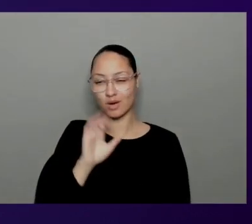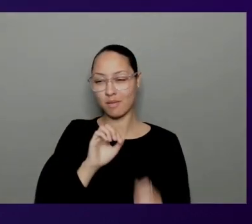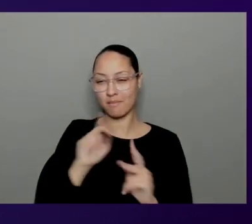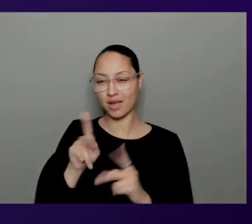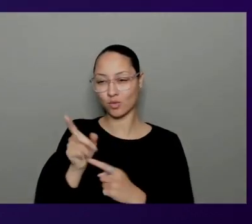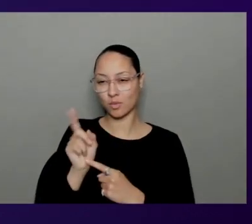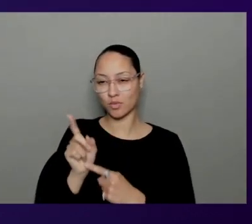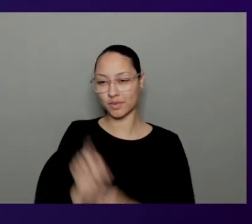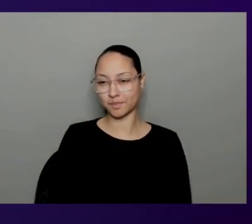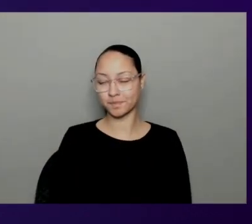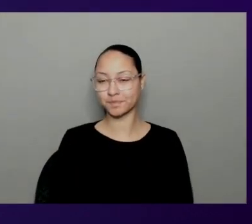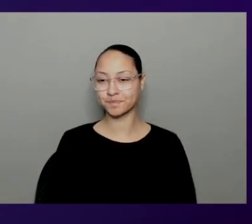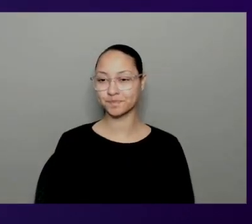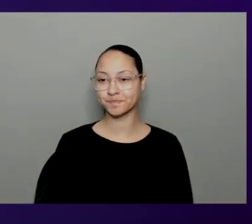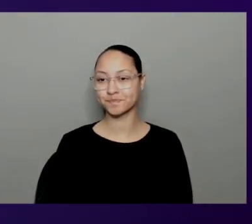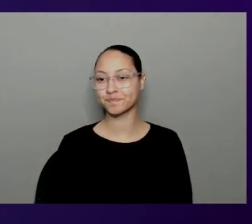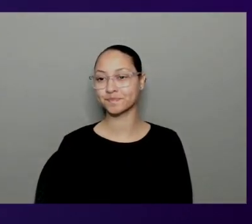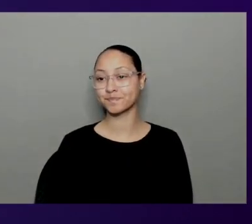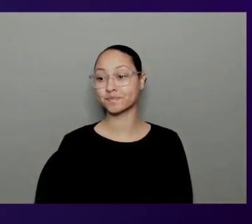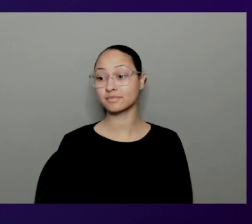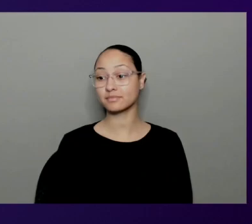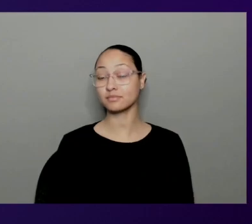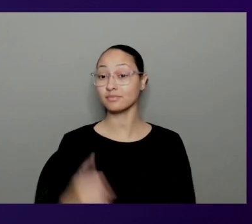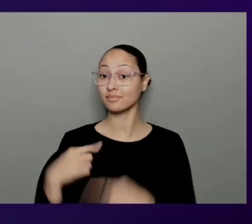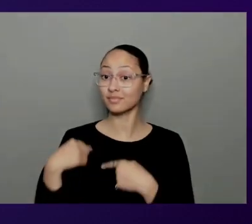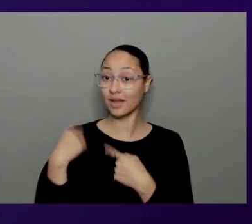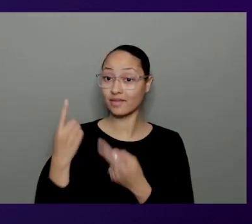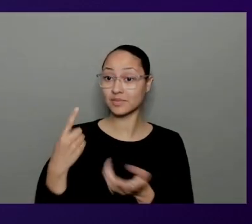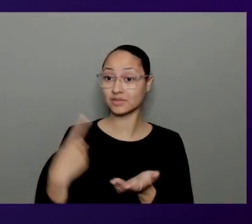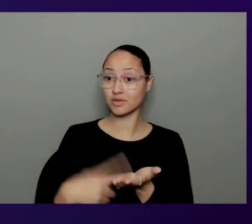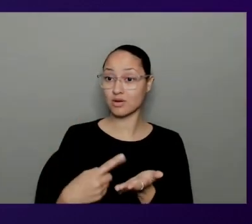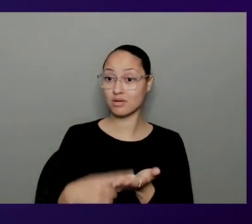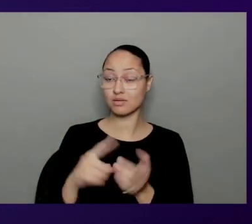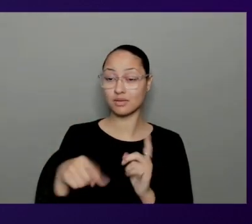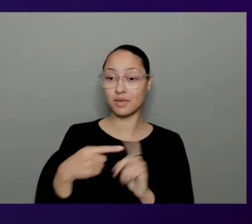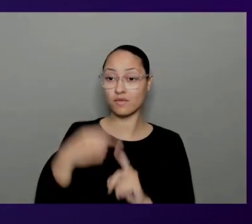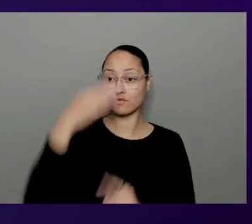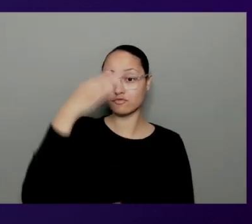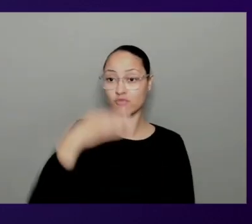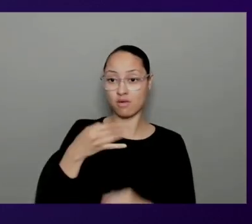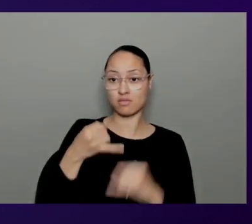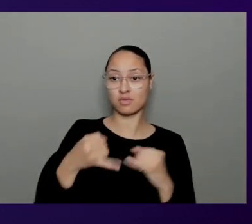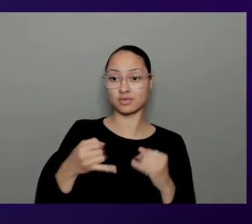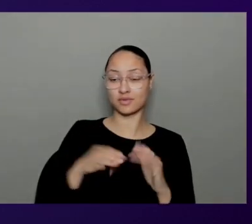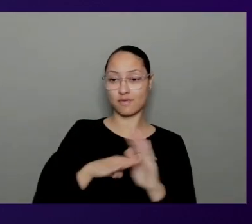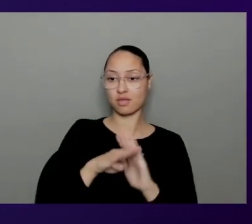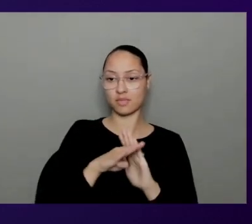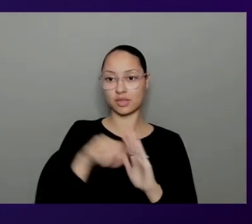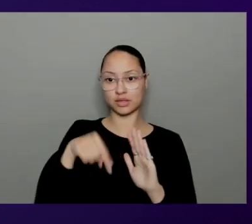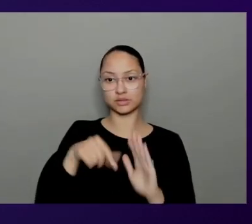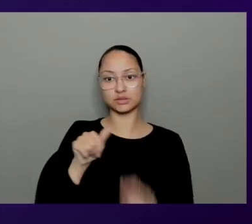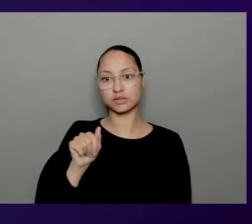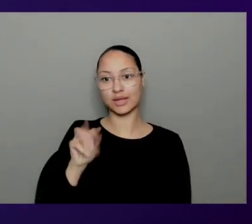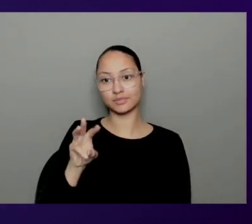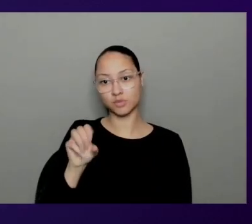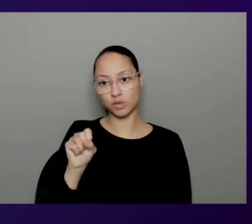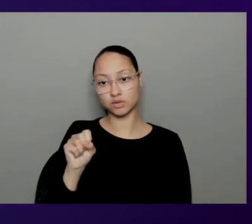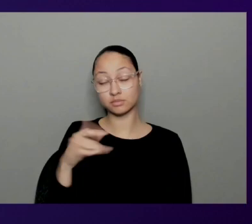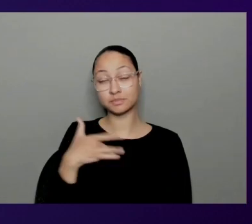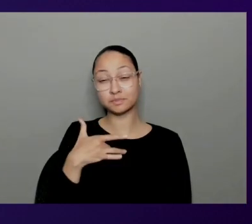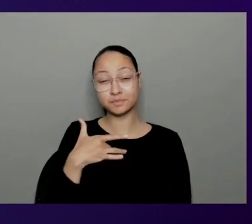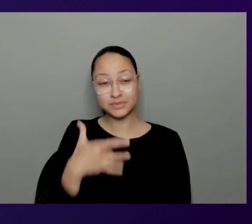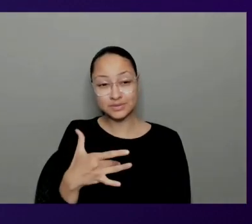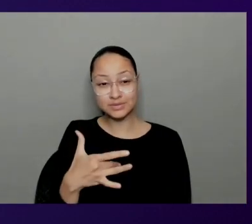So I've been talking a little bit about front end development. And this is AWS, which is traditionally not where front end